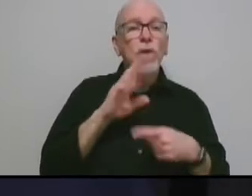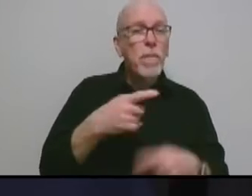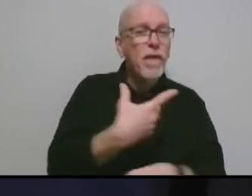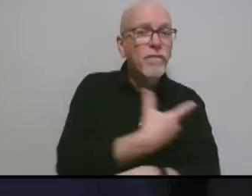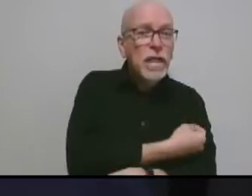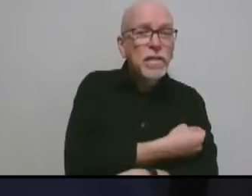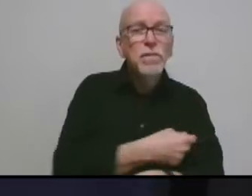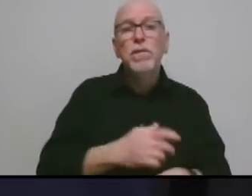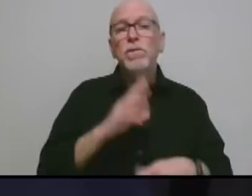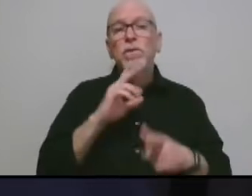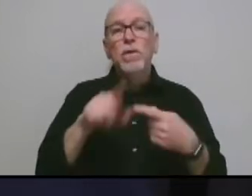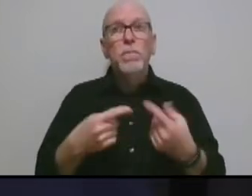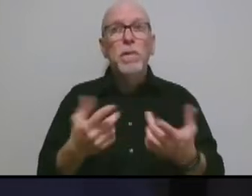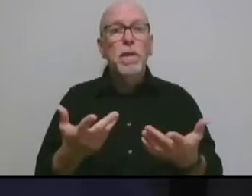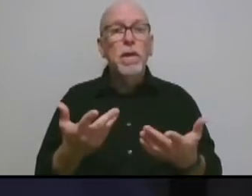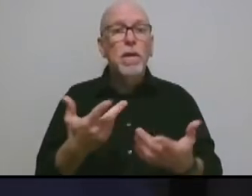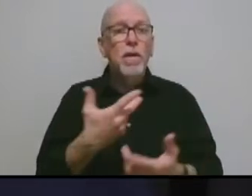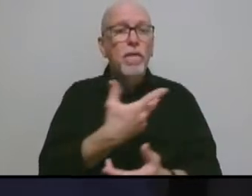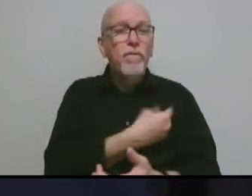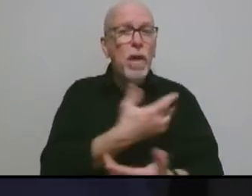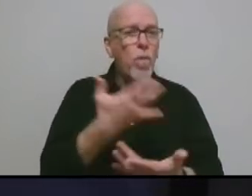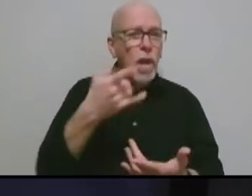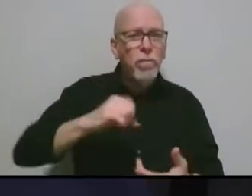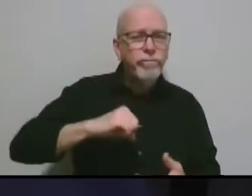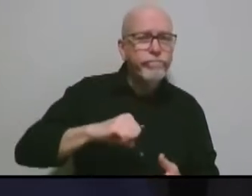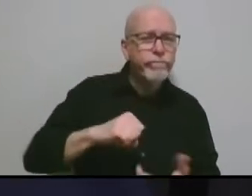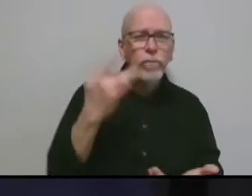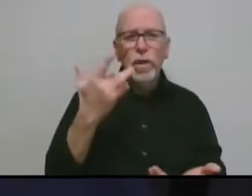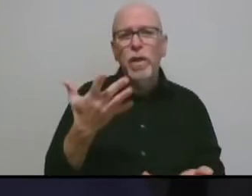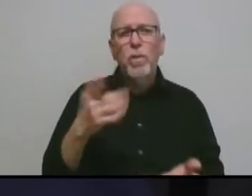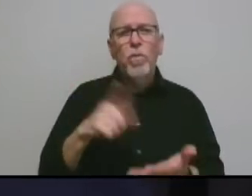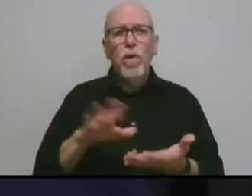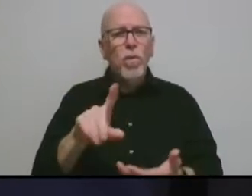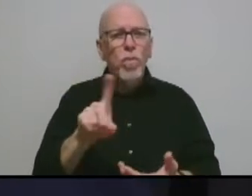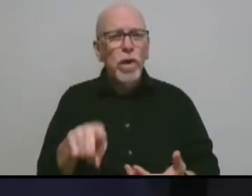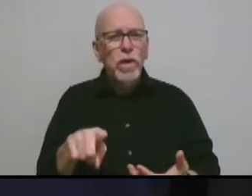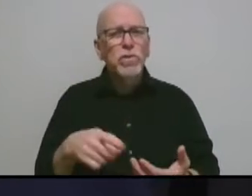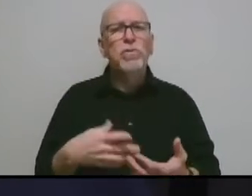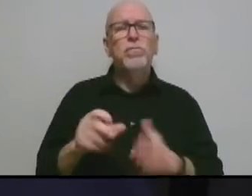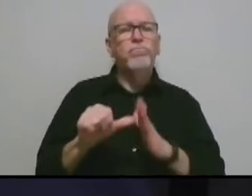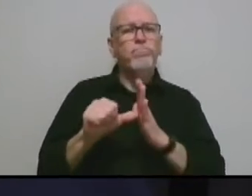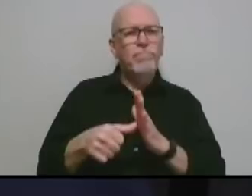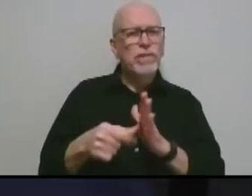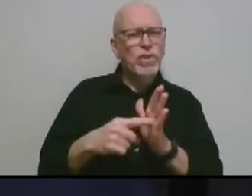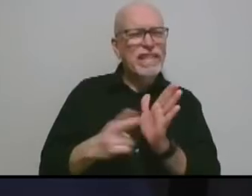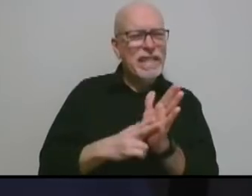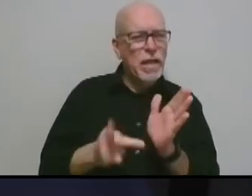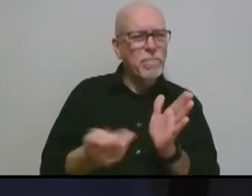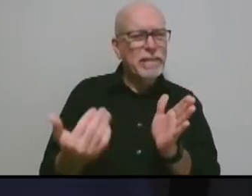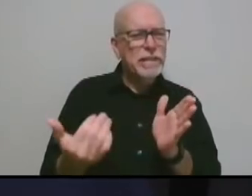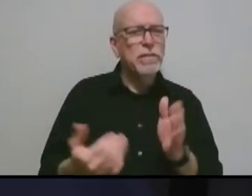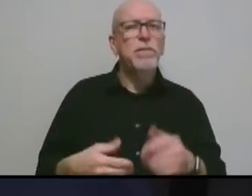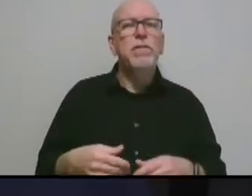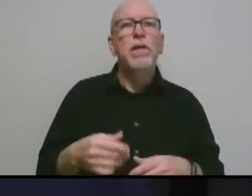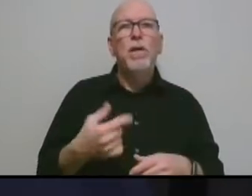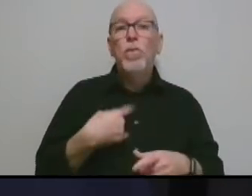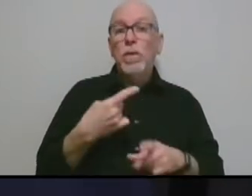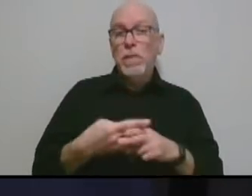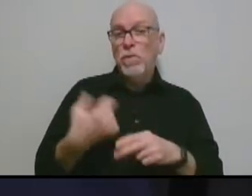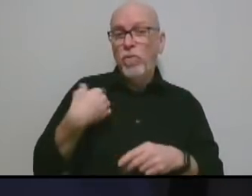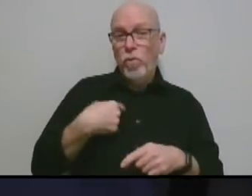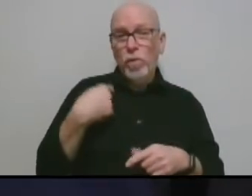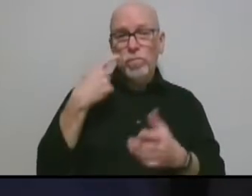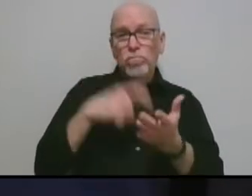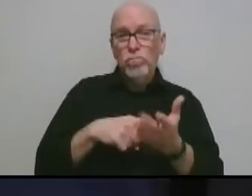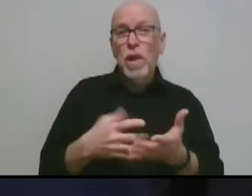about maybe some vaccine hesitancy, answer questions, and assist with signing up. Again, and I've mentioned this before, where we have really found a lot